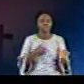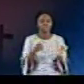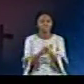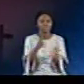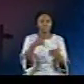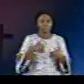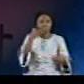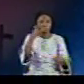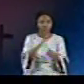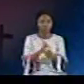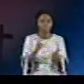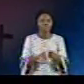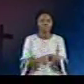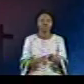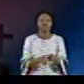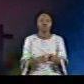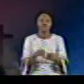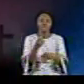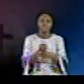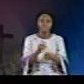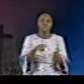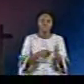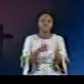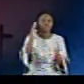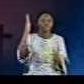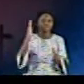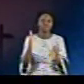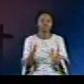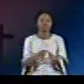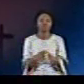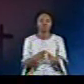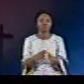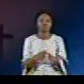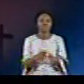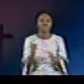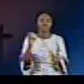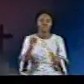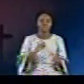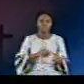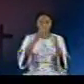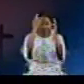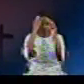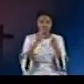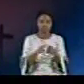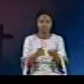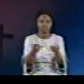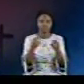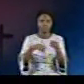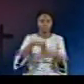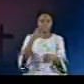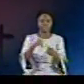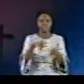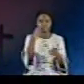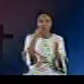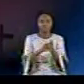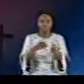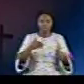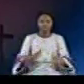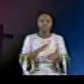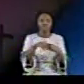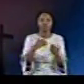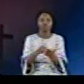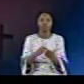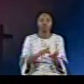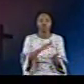and your God will be in trouble. I said, no, I can't be in trouble with my God. So I decided to come out to say, let all the glory and honor be to God